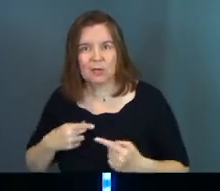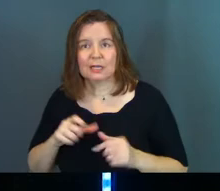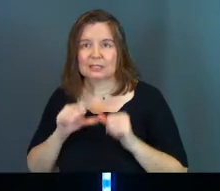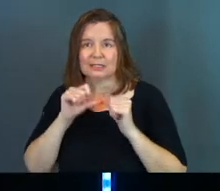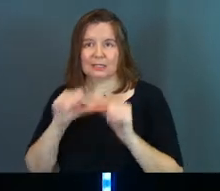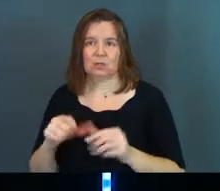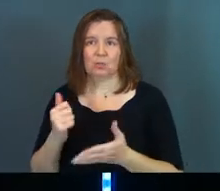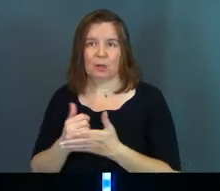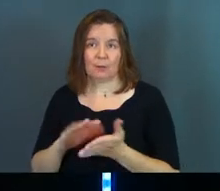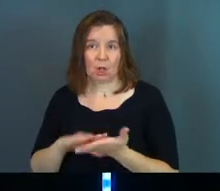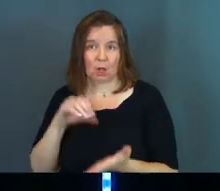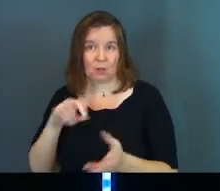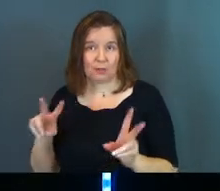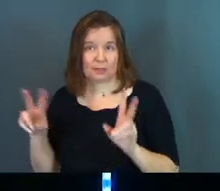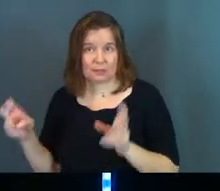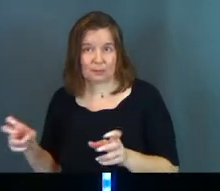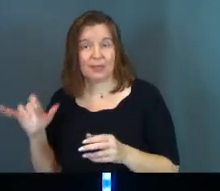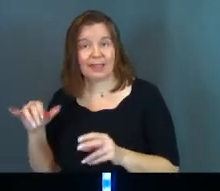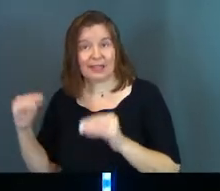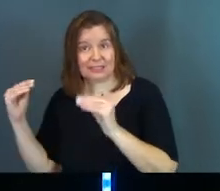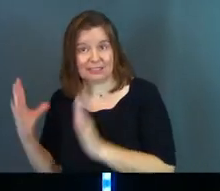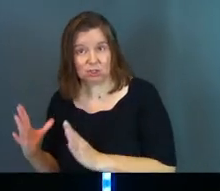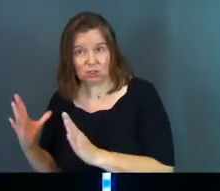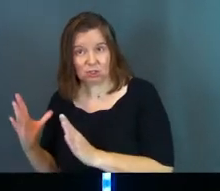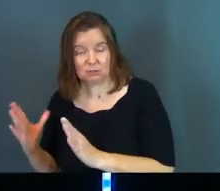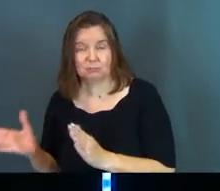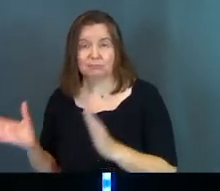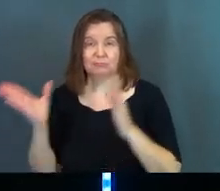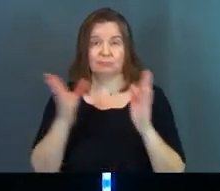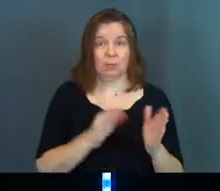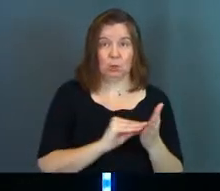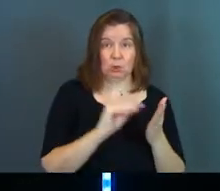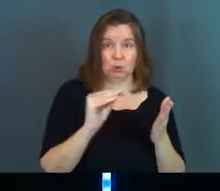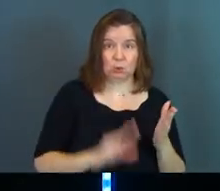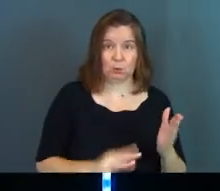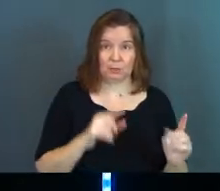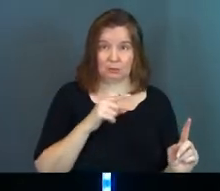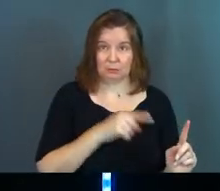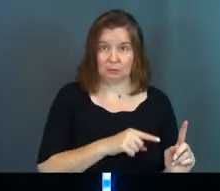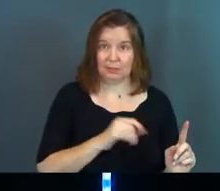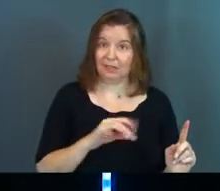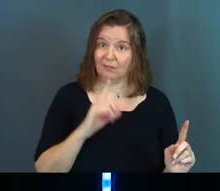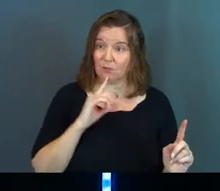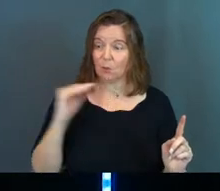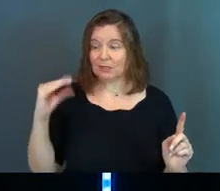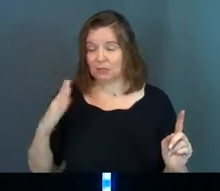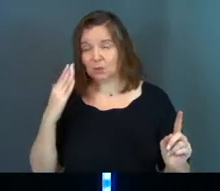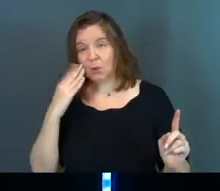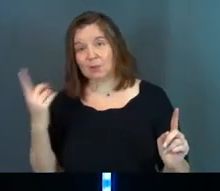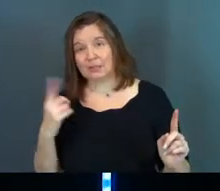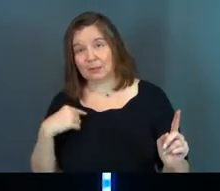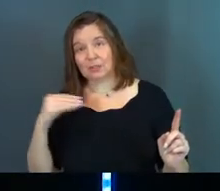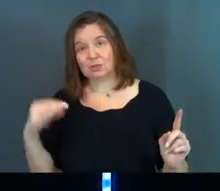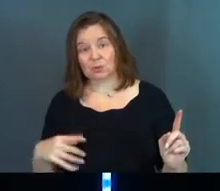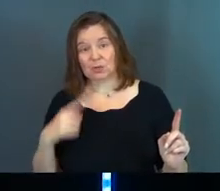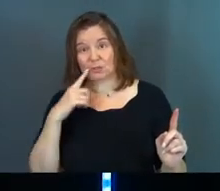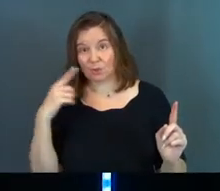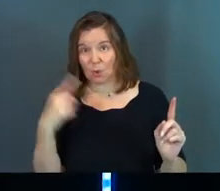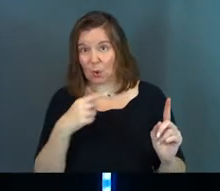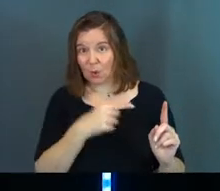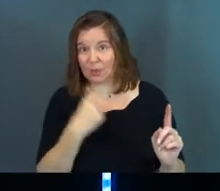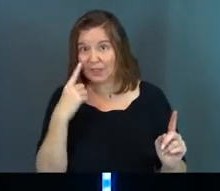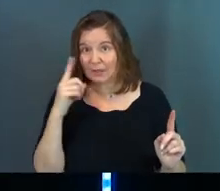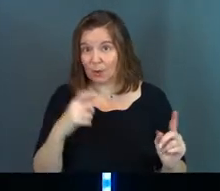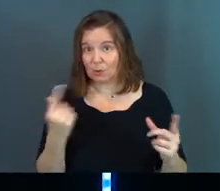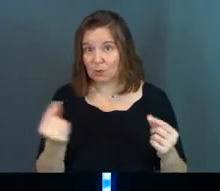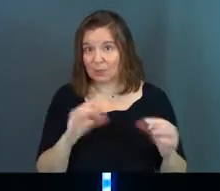and to continue to help them learn that subject. So that's the teacher. You got the student on the other side. And if you are a teacher, you know sometimes a student's goal, what